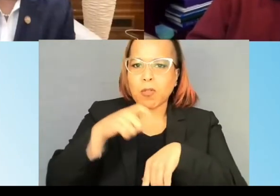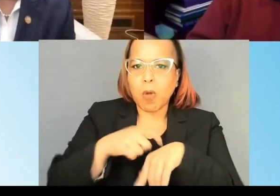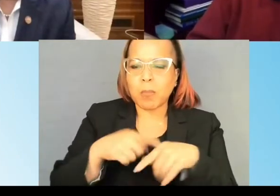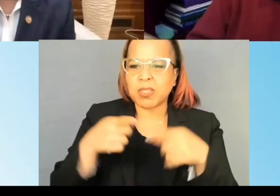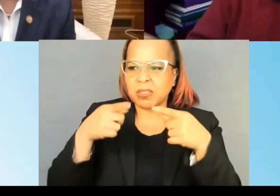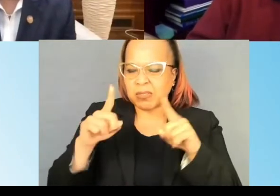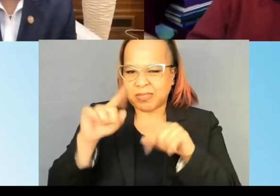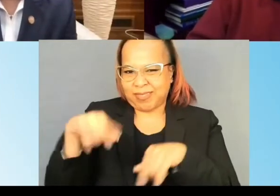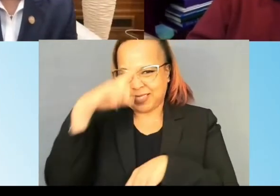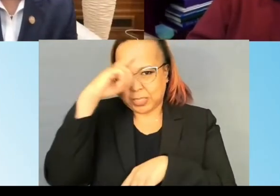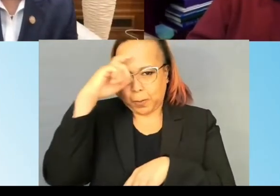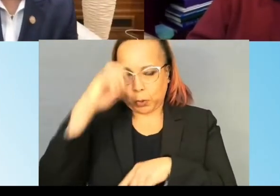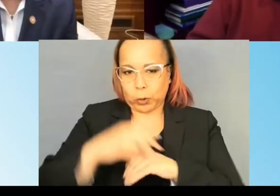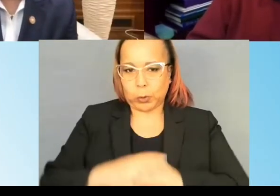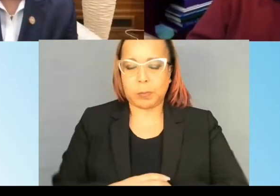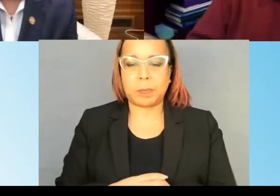summer.